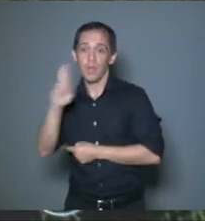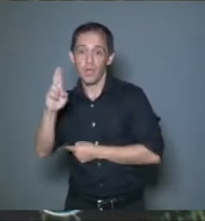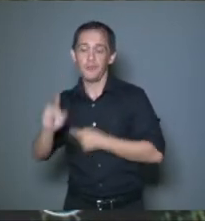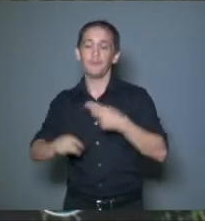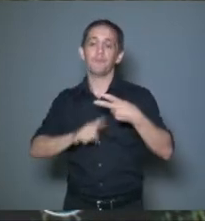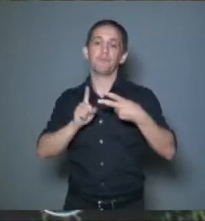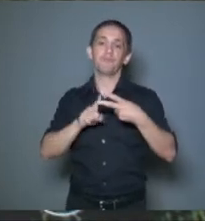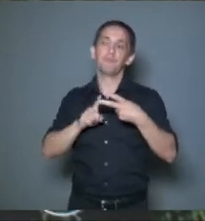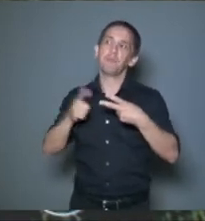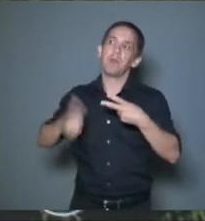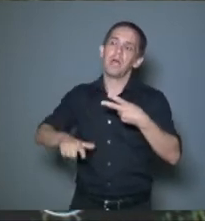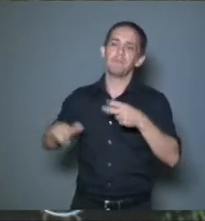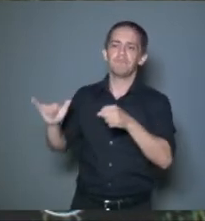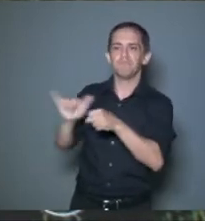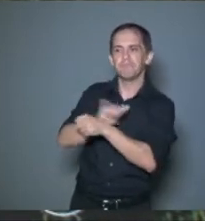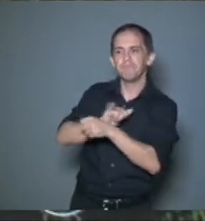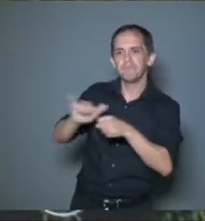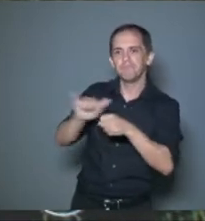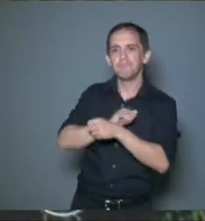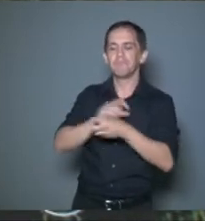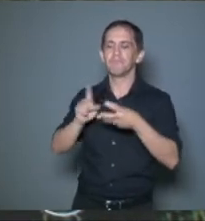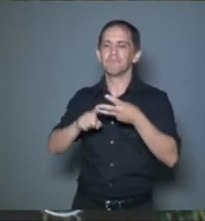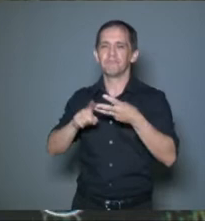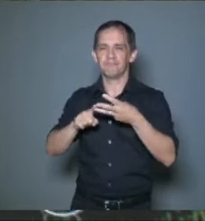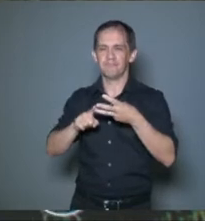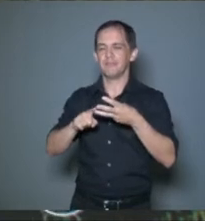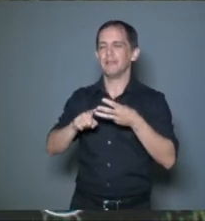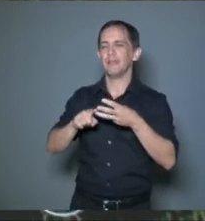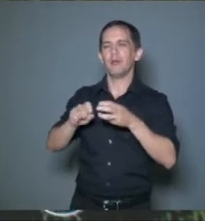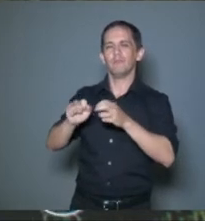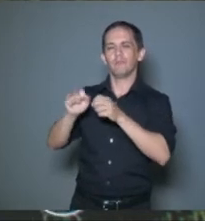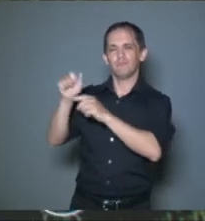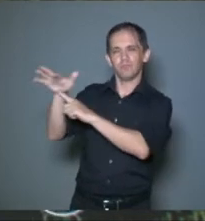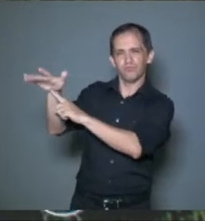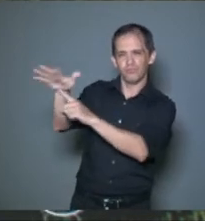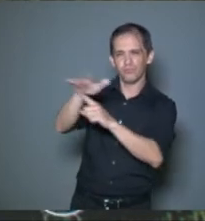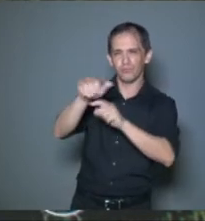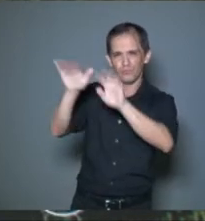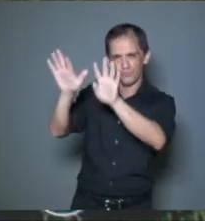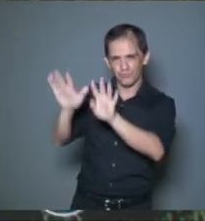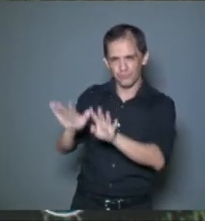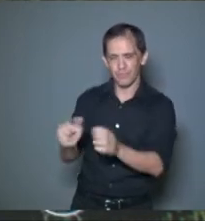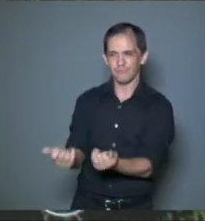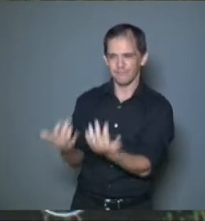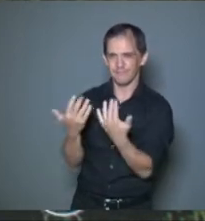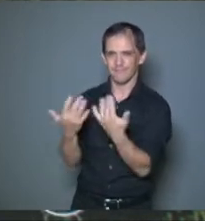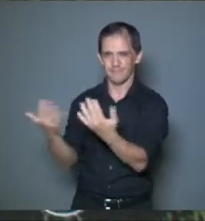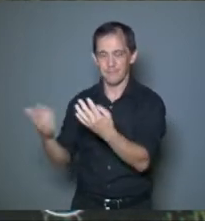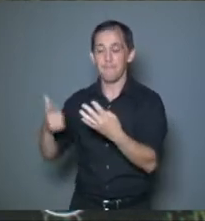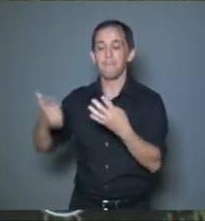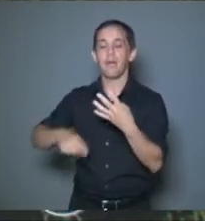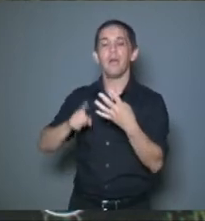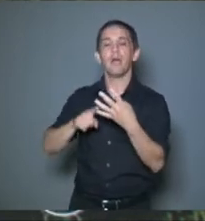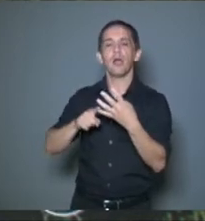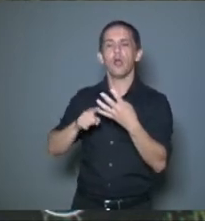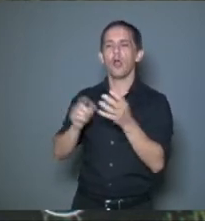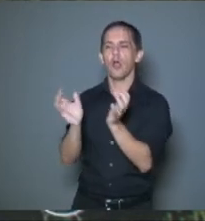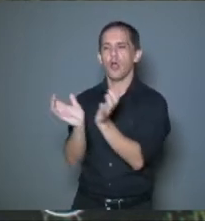will talk about relevant topics like strategies, the fertilizer and commodities market